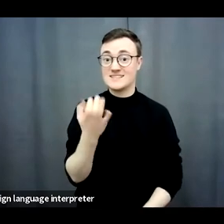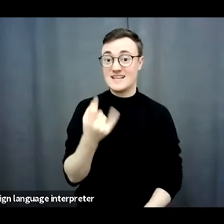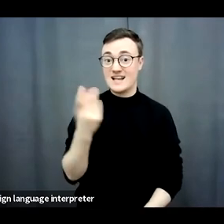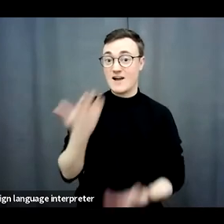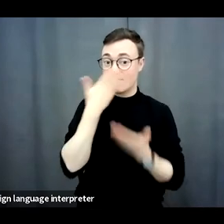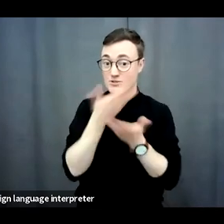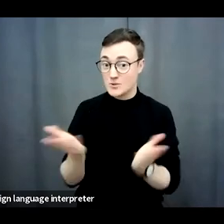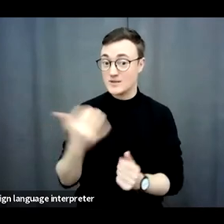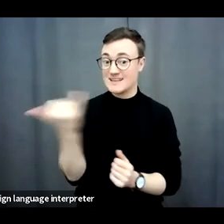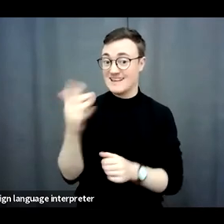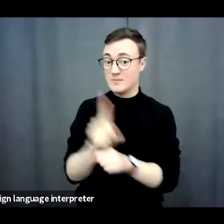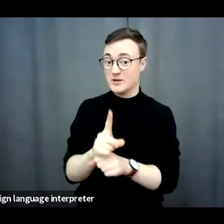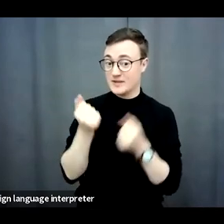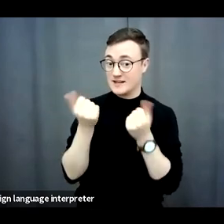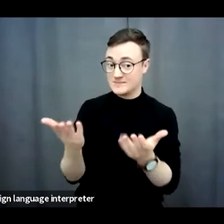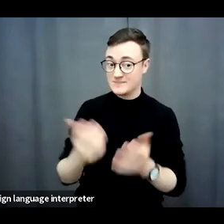minutes.